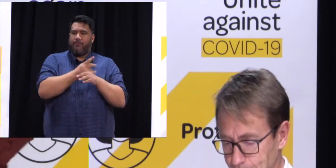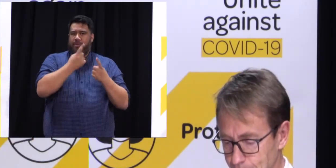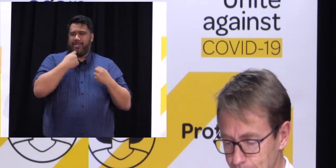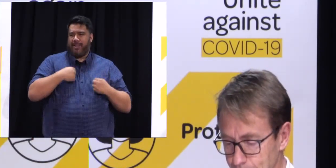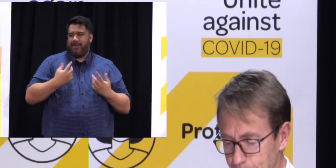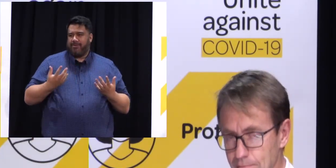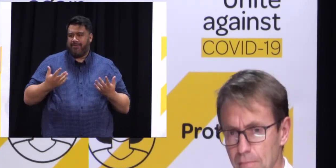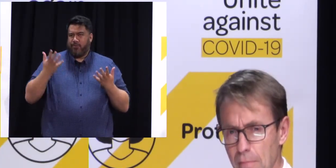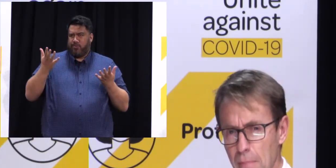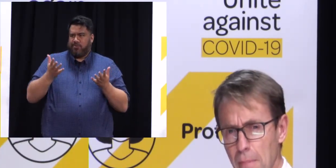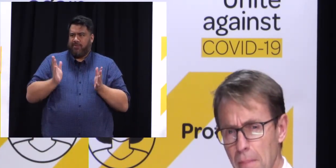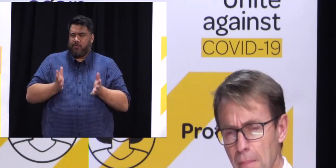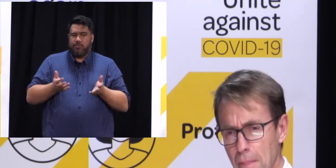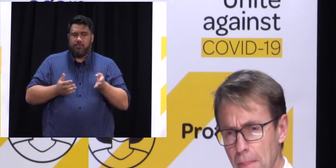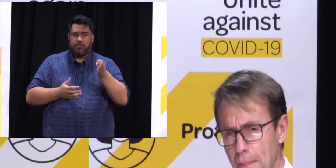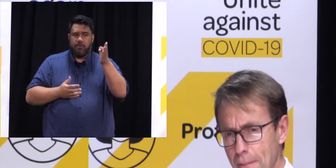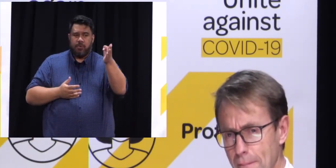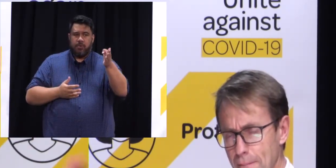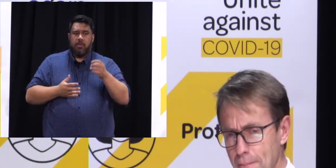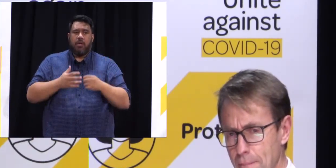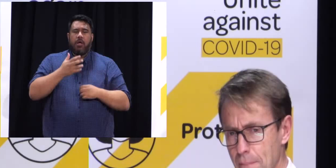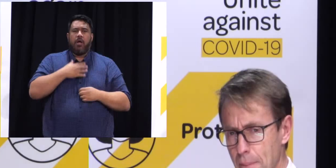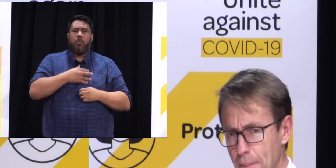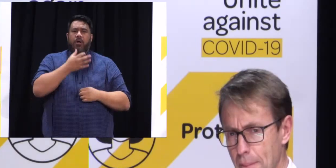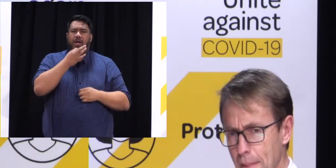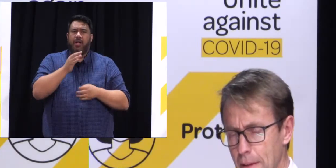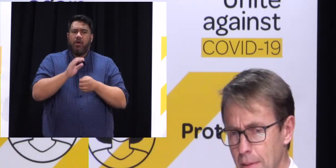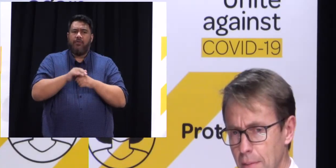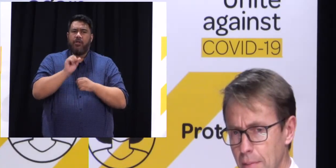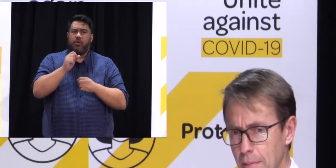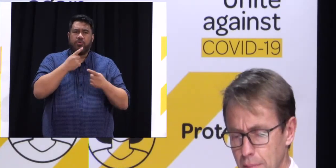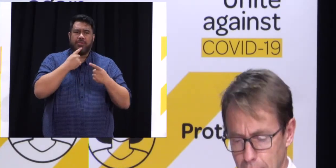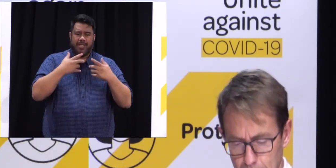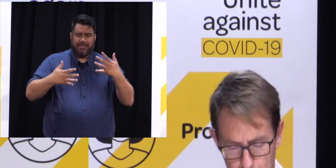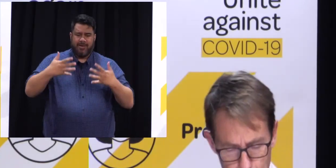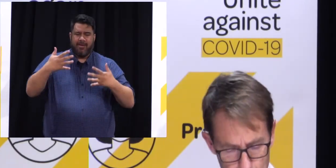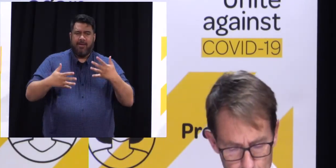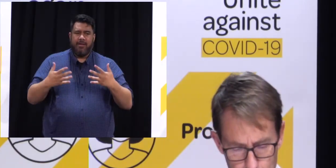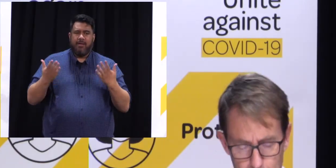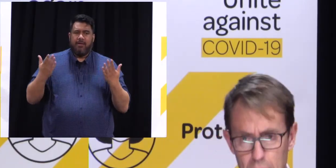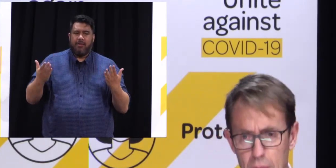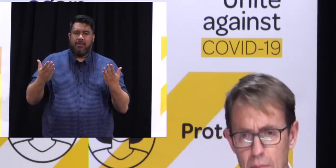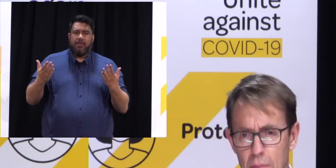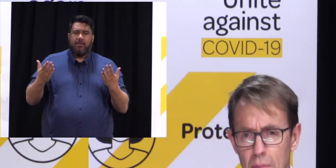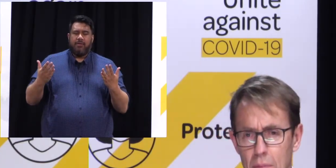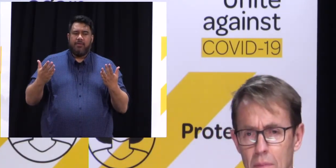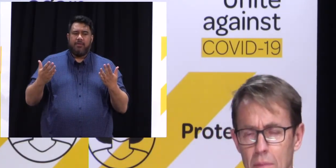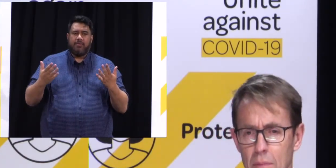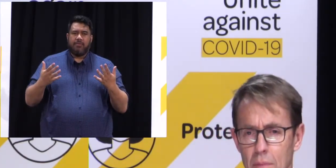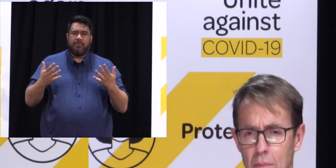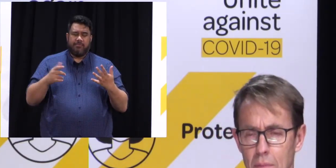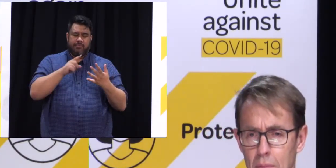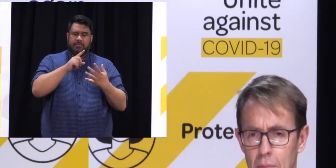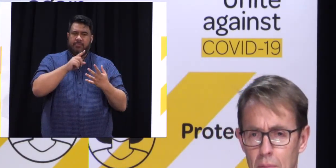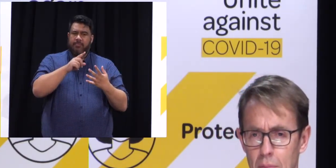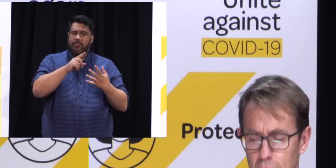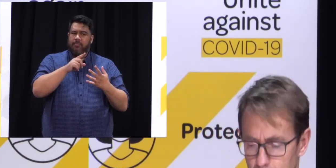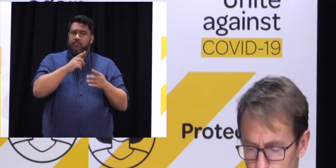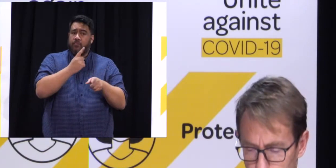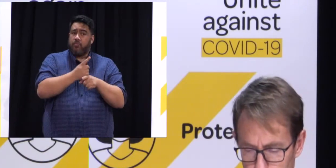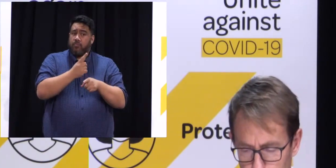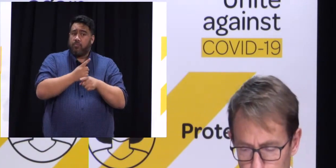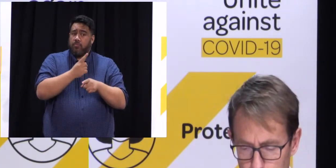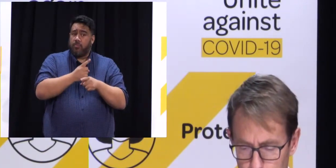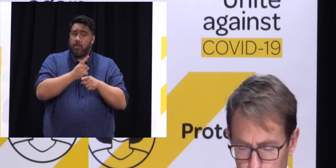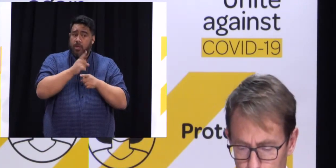Bloomfield. Yeah, Ben. Can I ask for 2 sets of data that you probably have in the numbers, either yourself or Dr. Bloomfield? First of all, how many of the